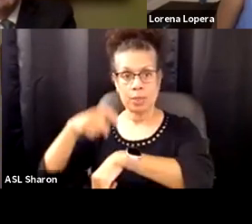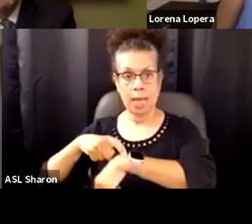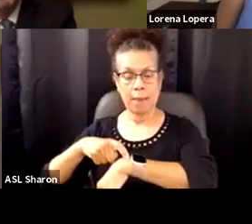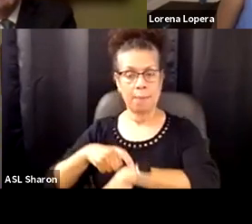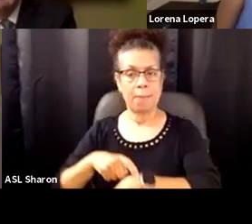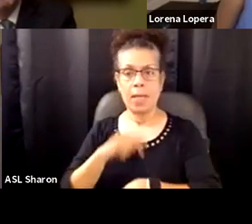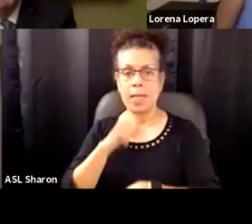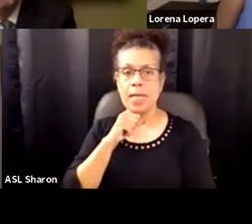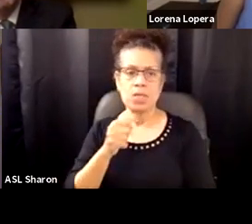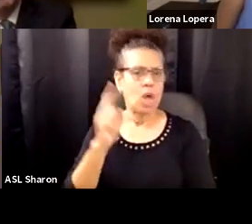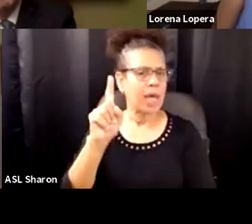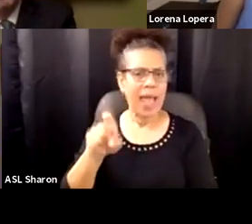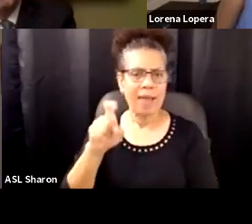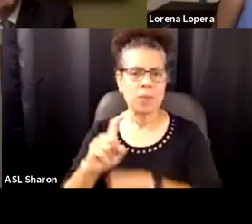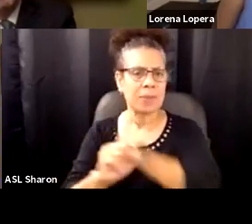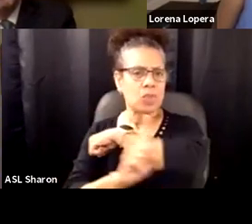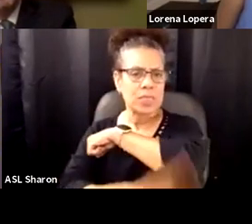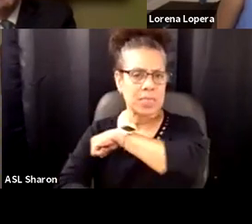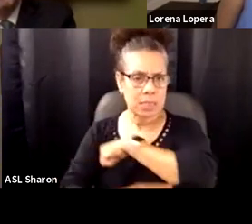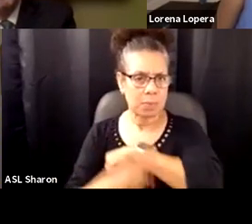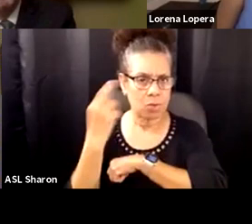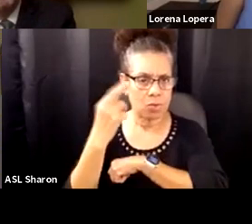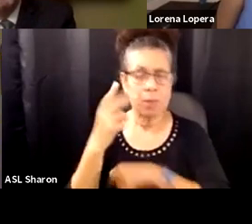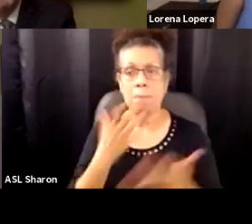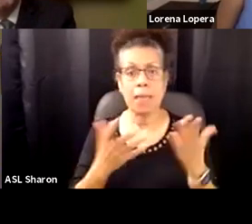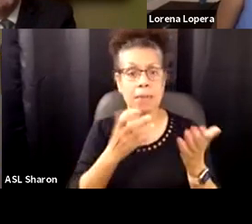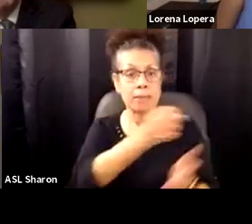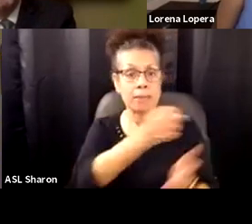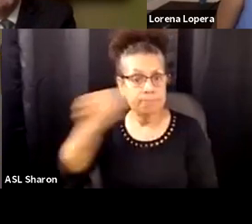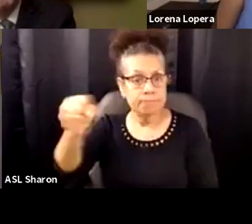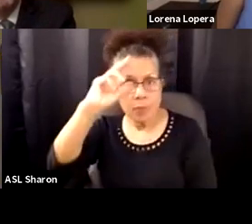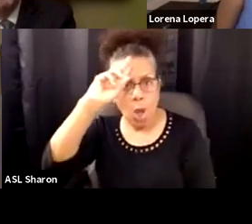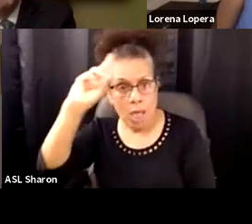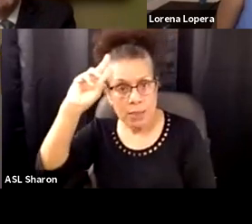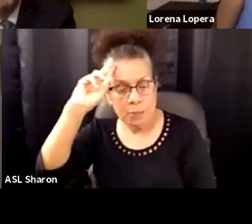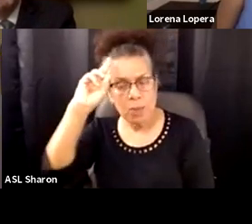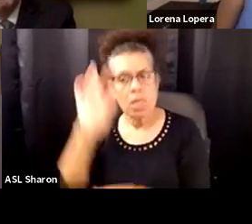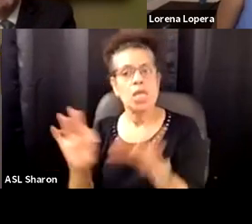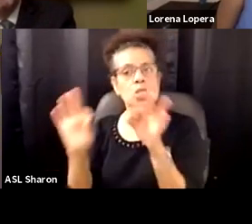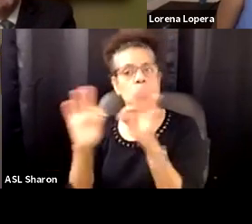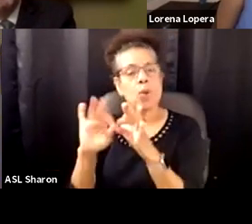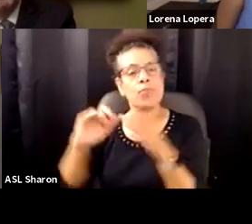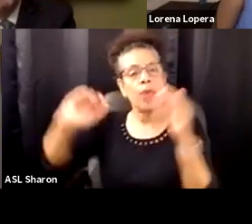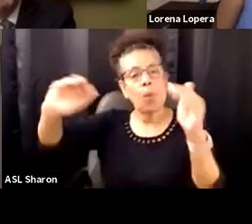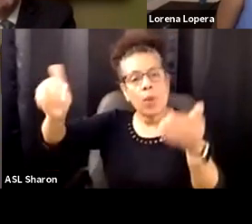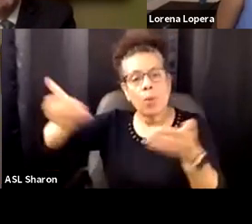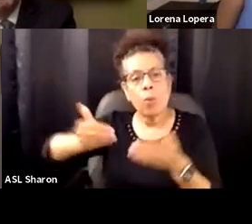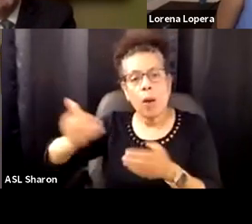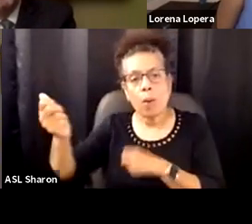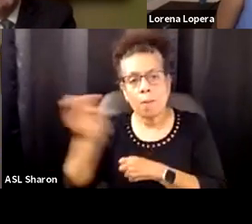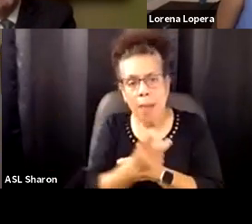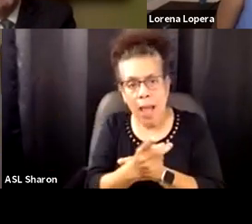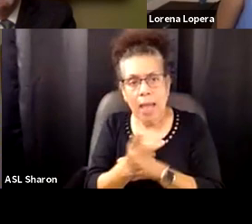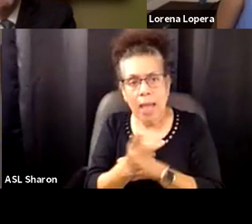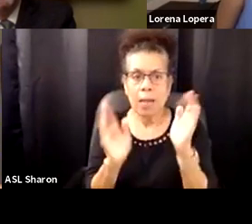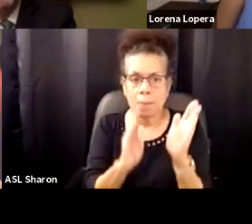have to be a discipline issue it may be that they were hospitalized it's really important that we welcome students back and